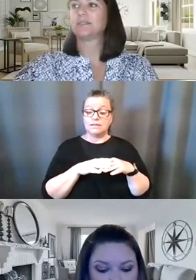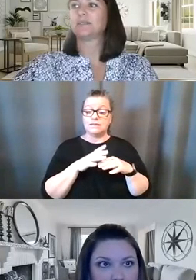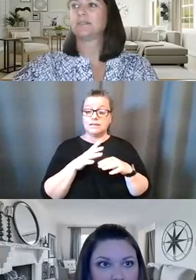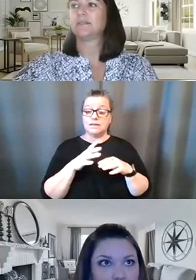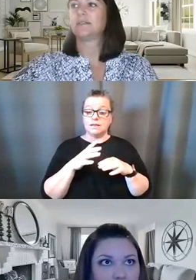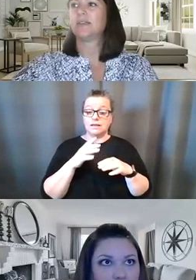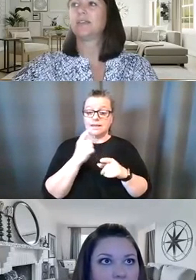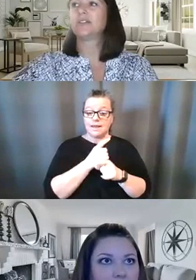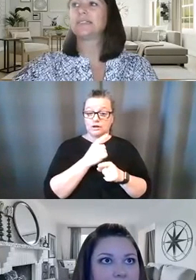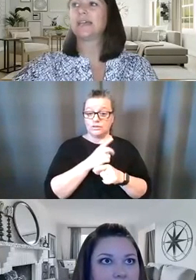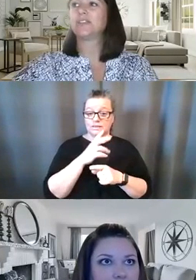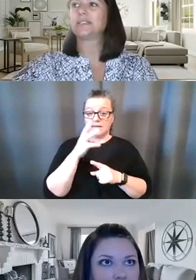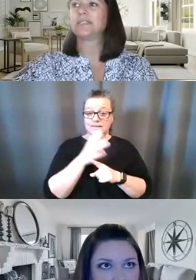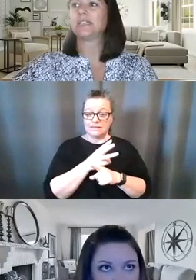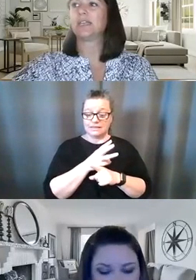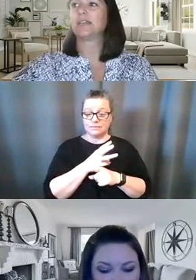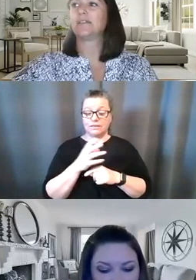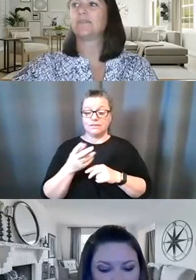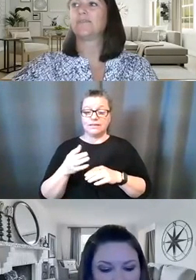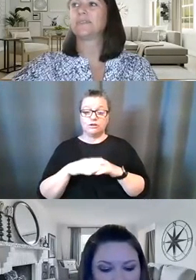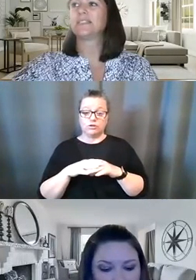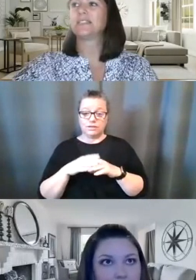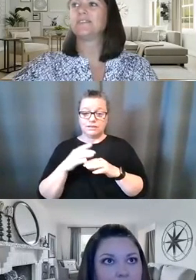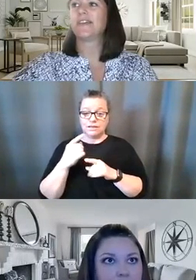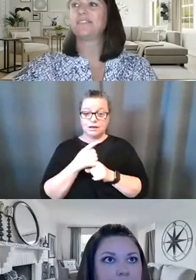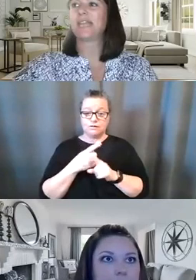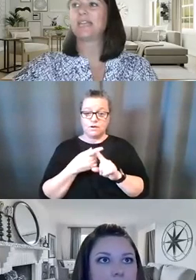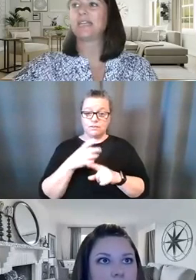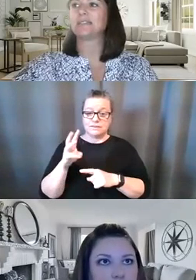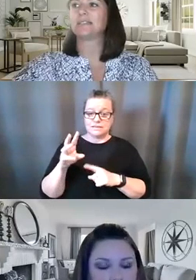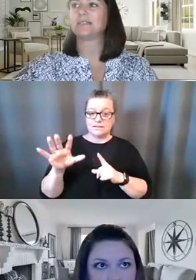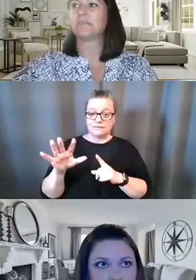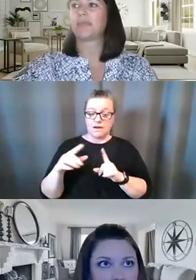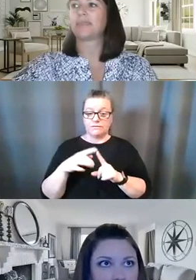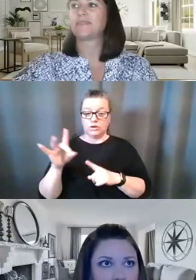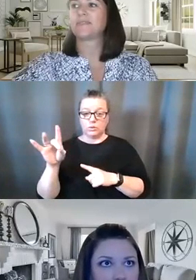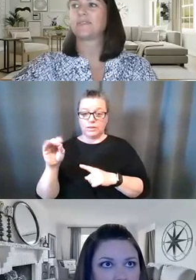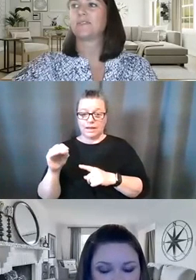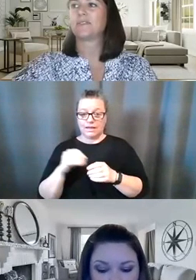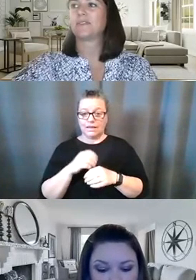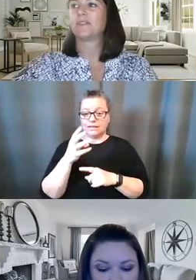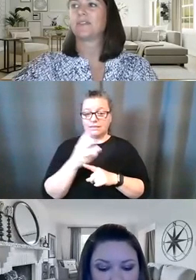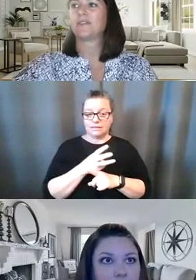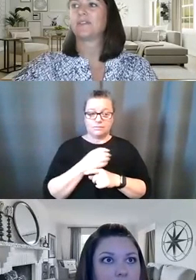months. Increase accuracy from 65 to 80 in 6 months.